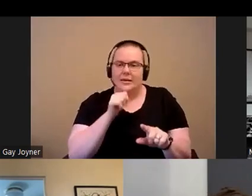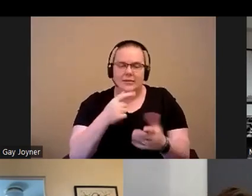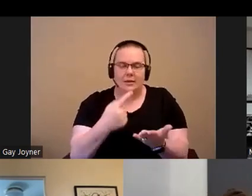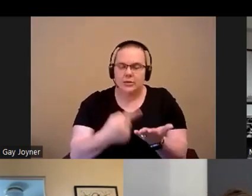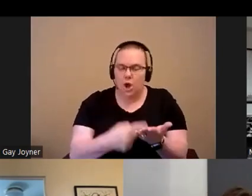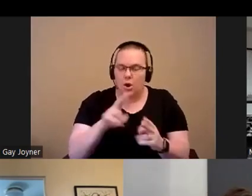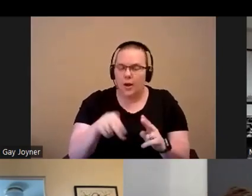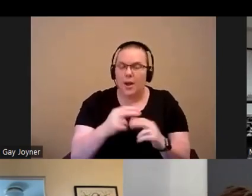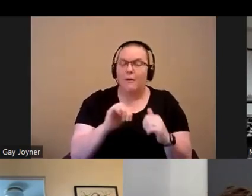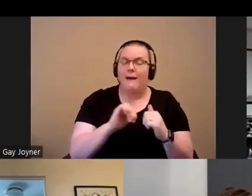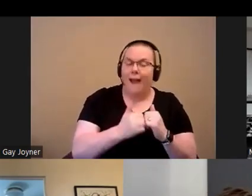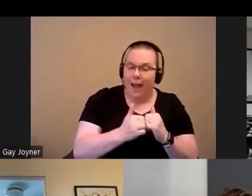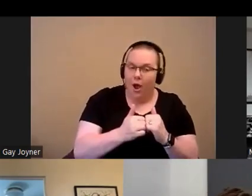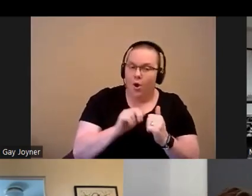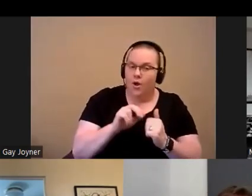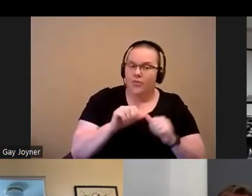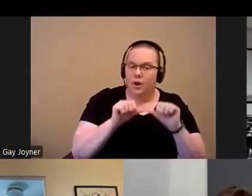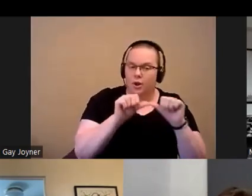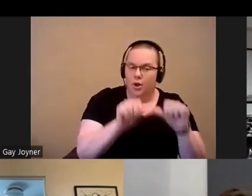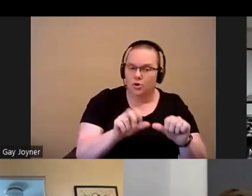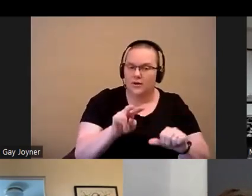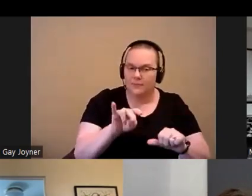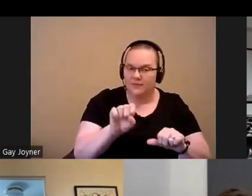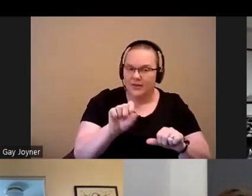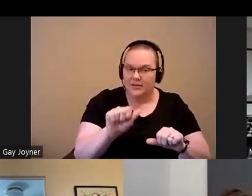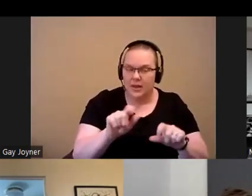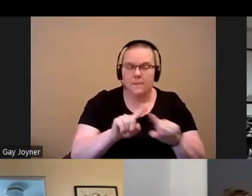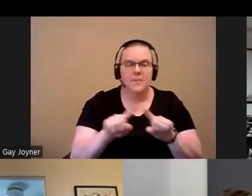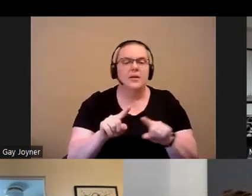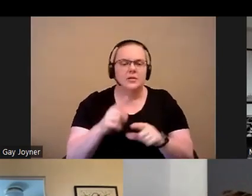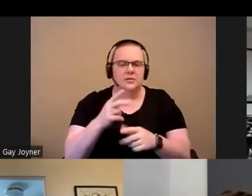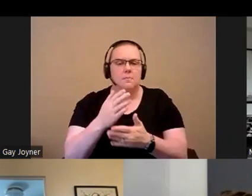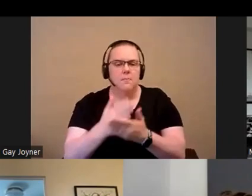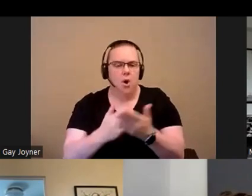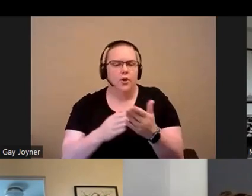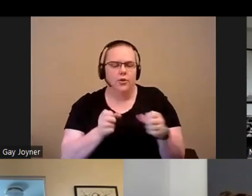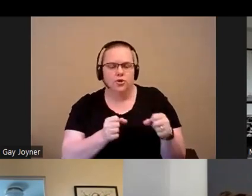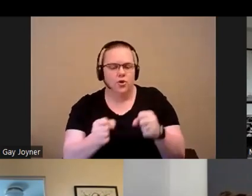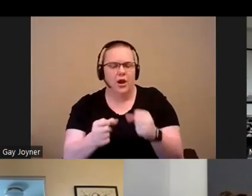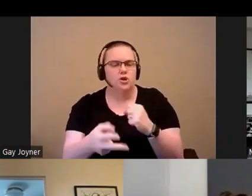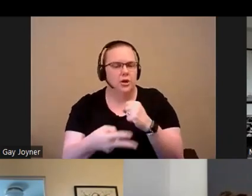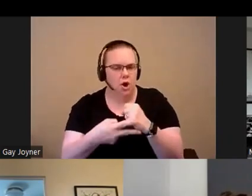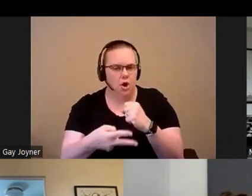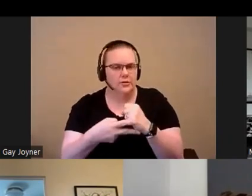cost-effective, it's part of the process, part of the strategy Yeah. of saving costs.